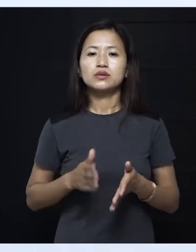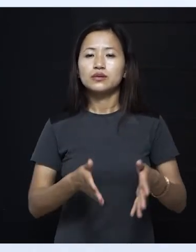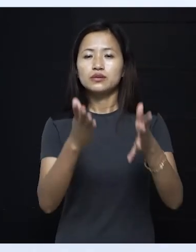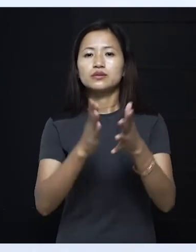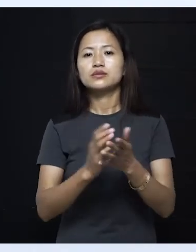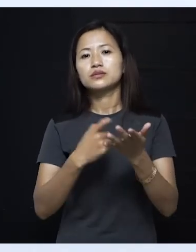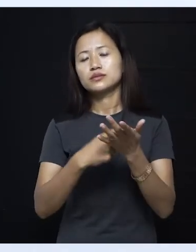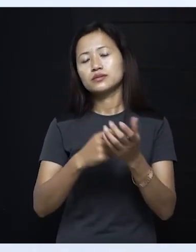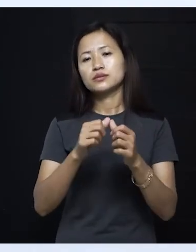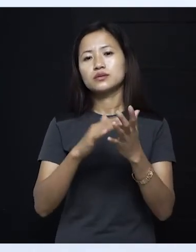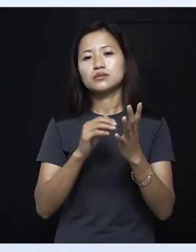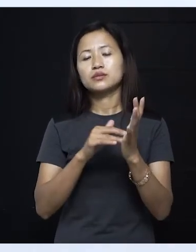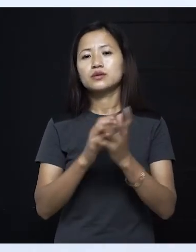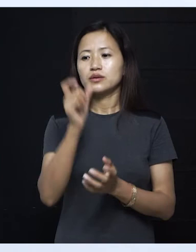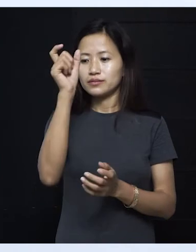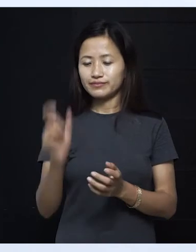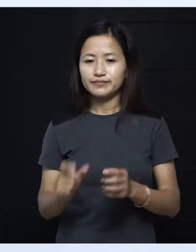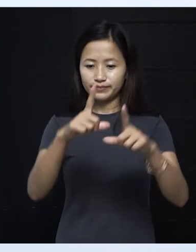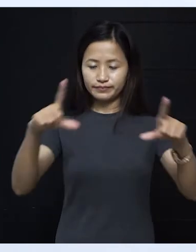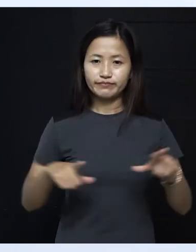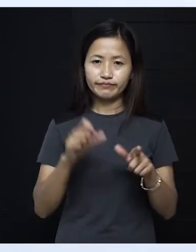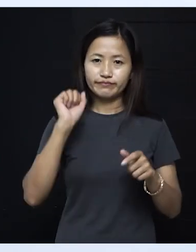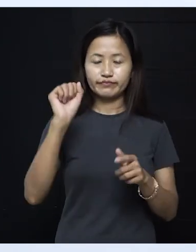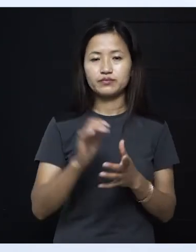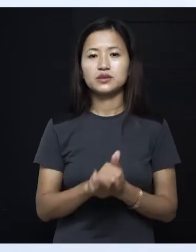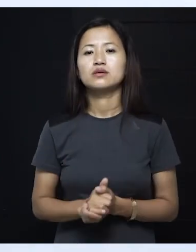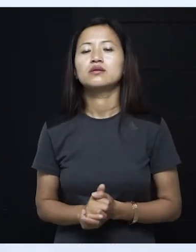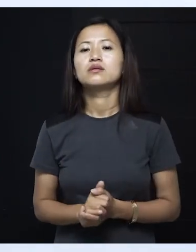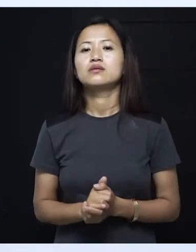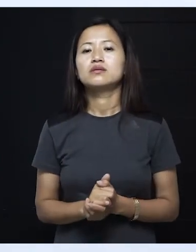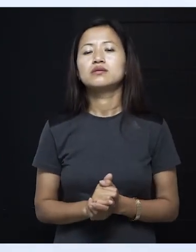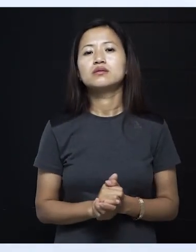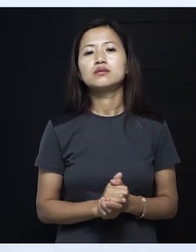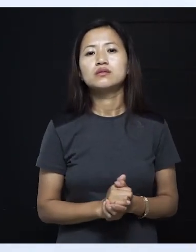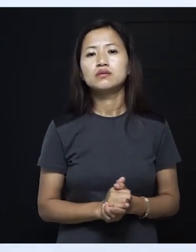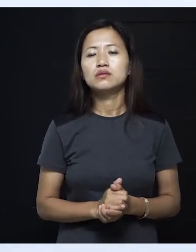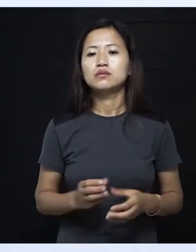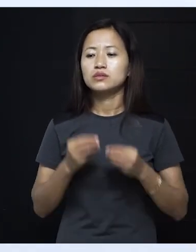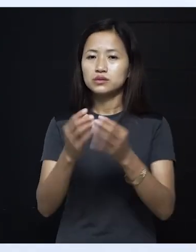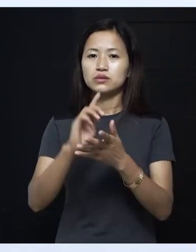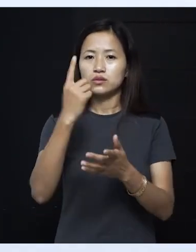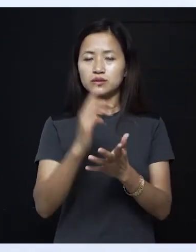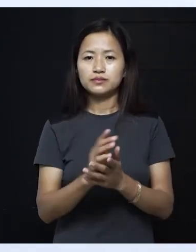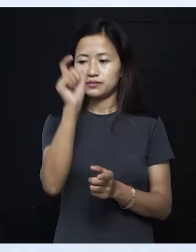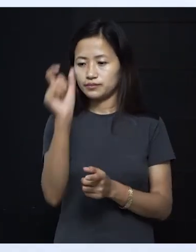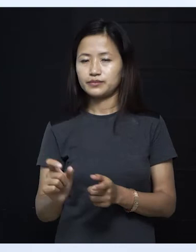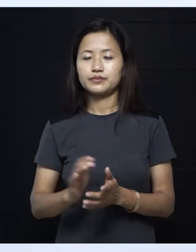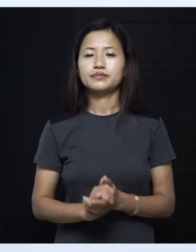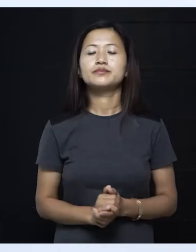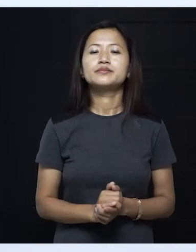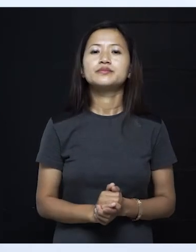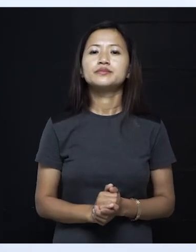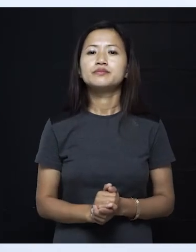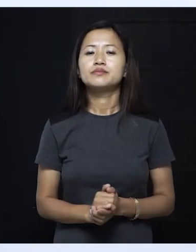with zamindari system. Zamindari system means where the land, all the land will belong to one person, that is the